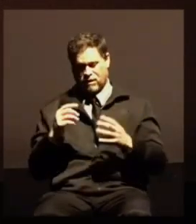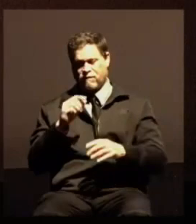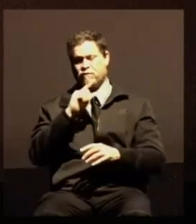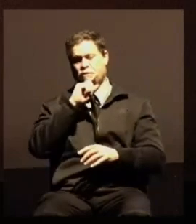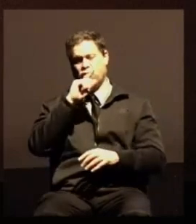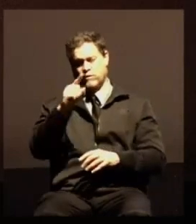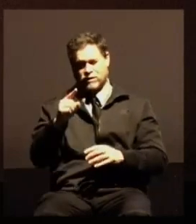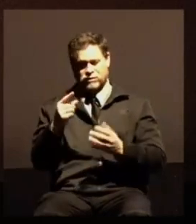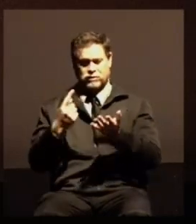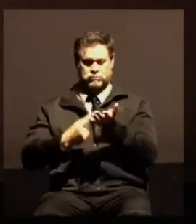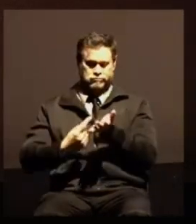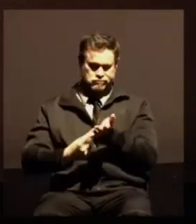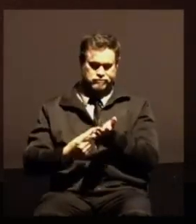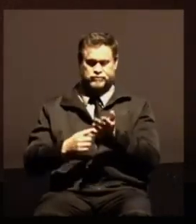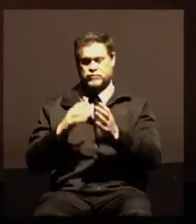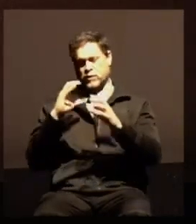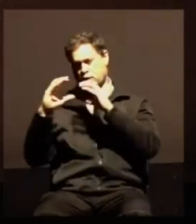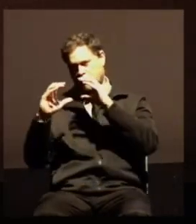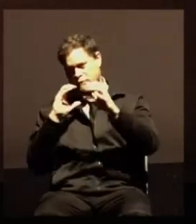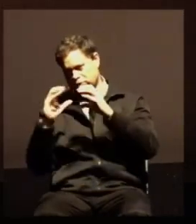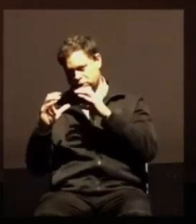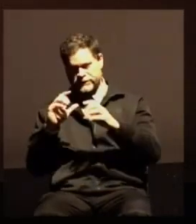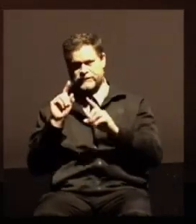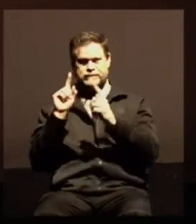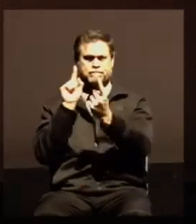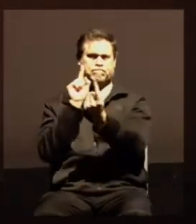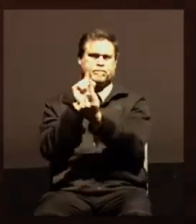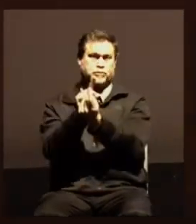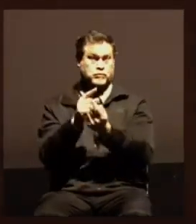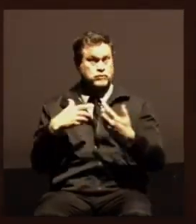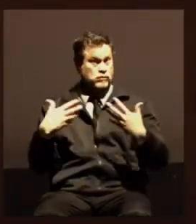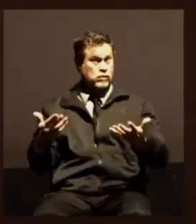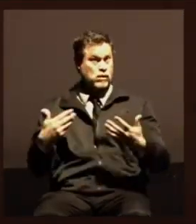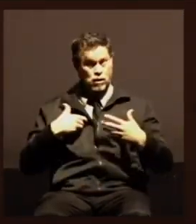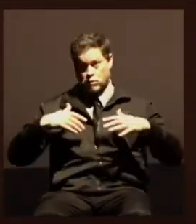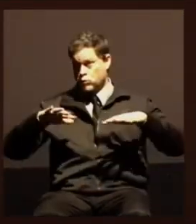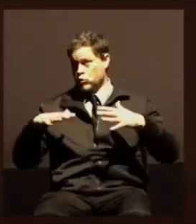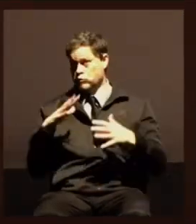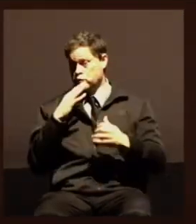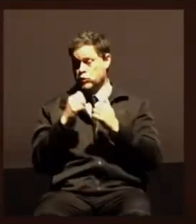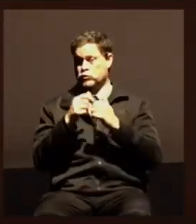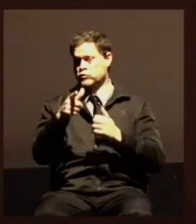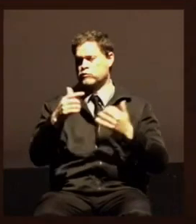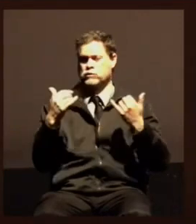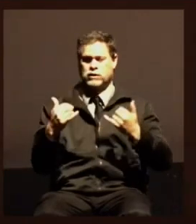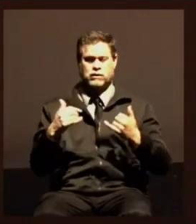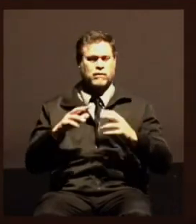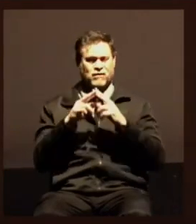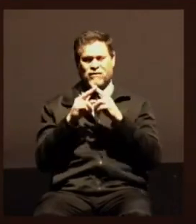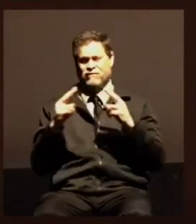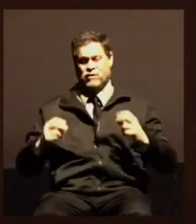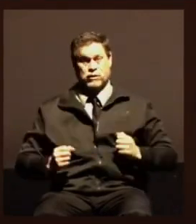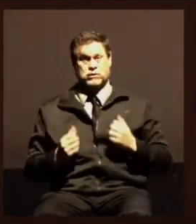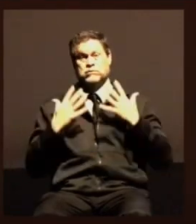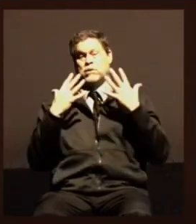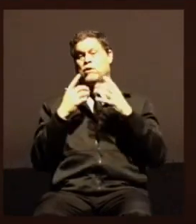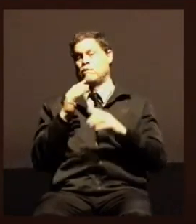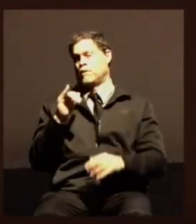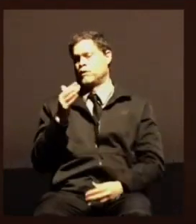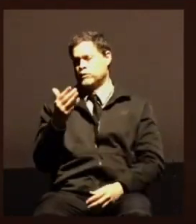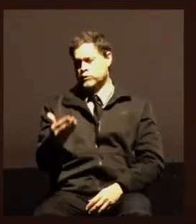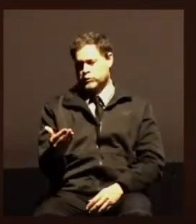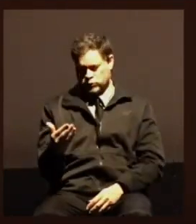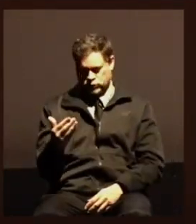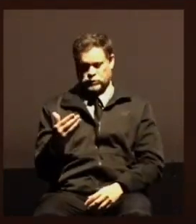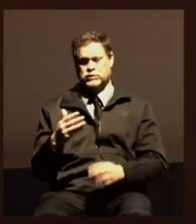authentic conversation. By going to someone and say, hey, I'm hella nervous in talking to you right now because I'm very inspired by you. And that